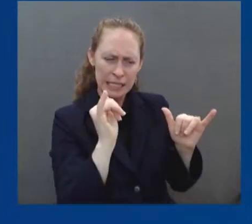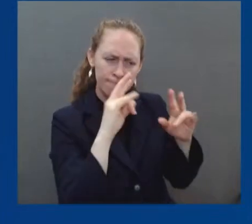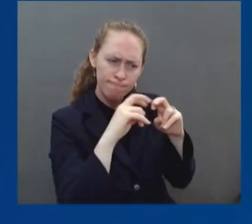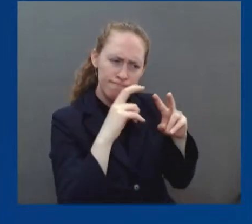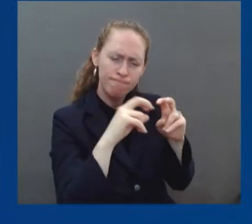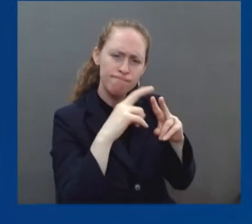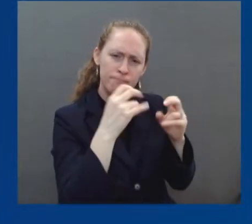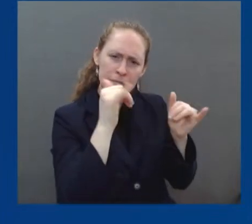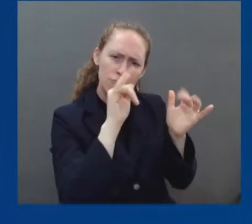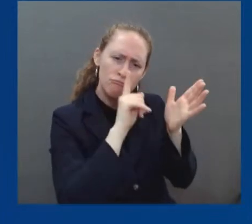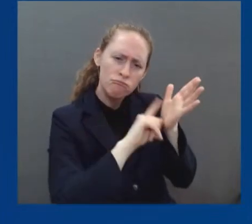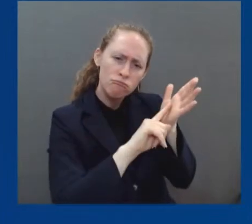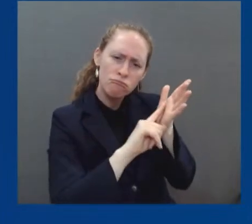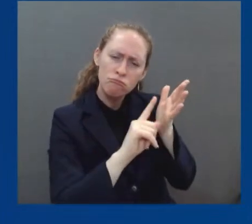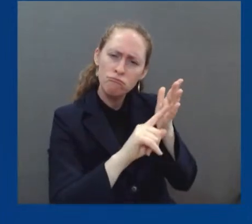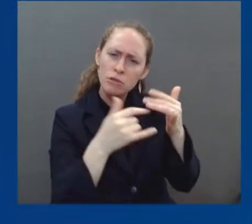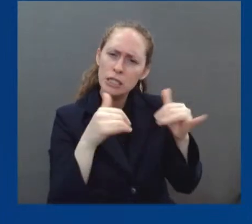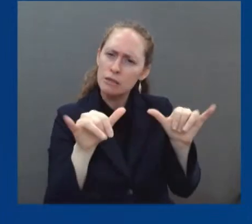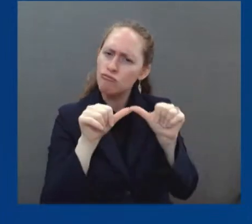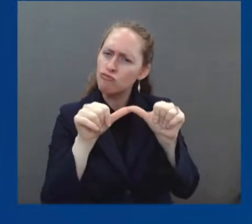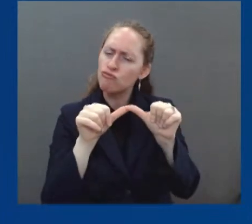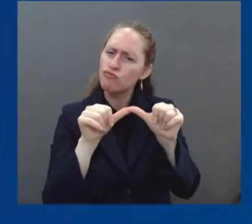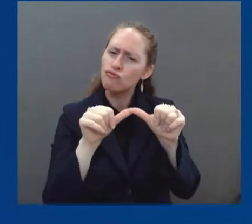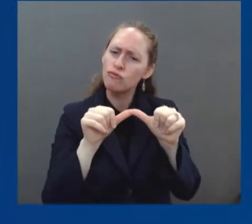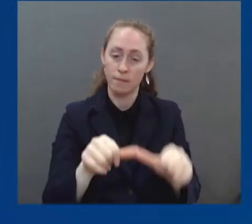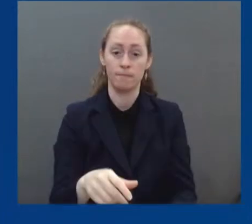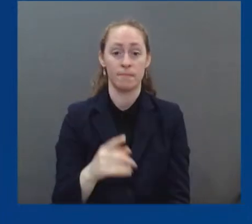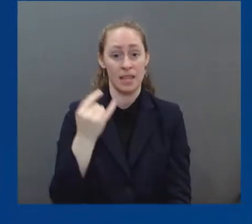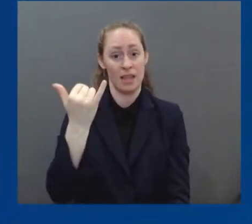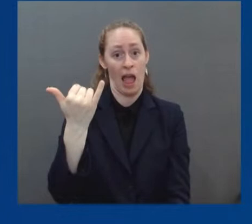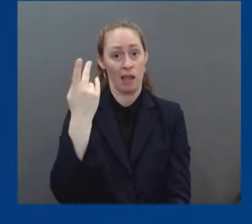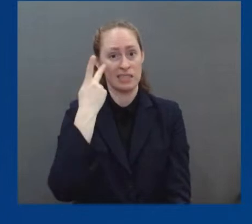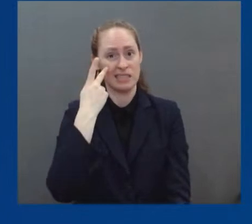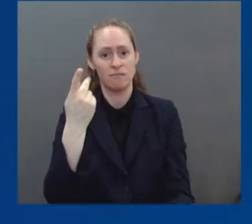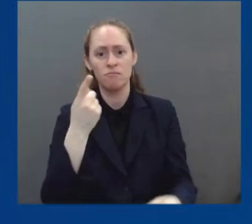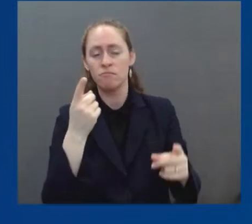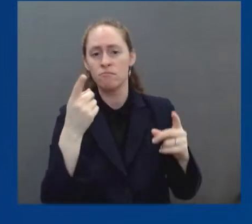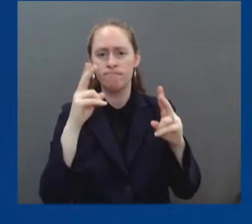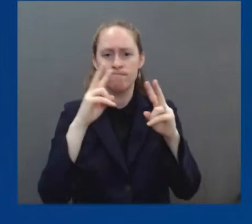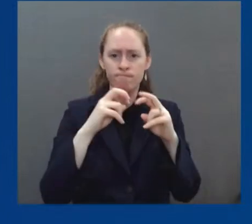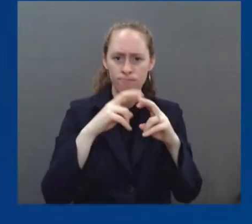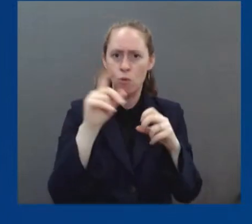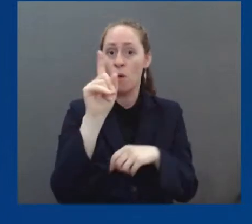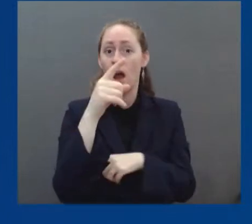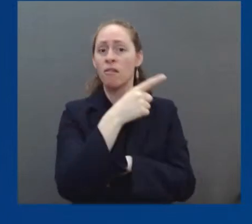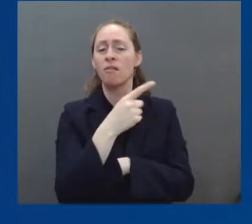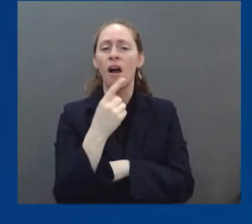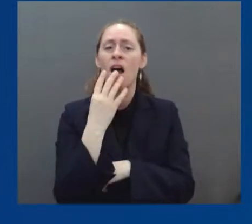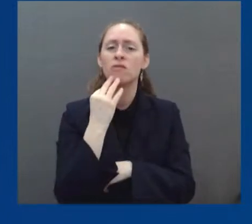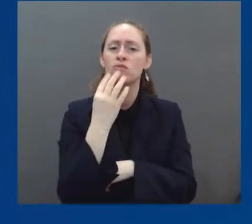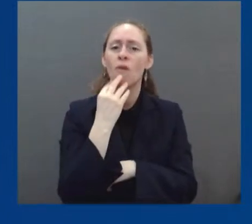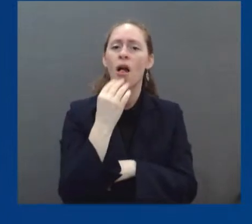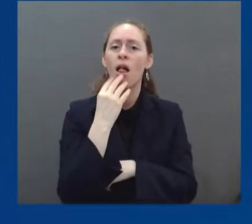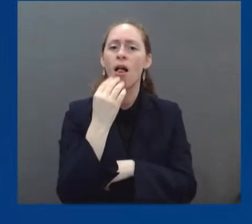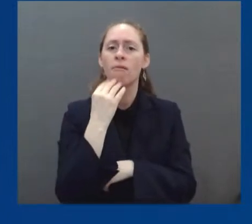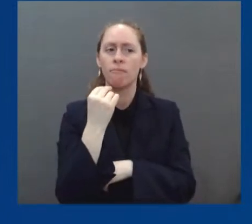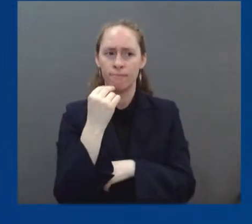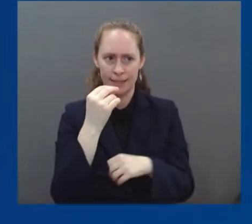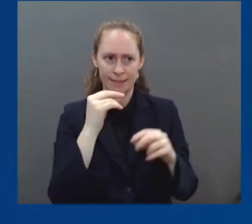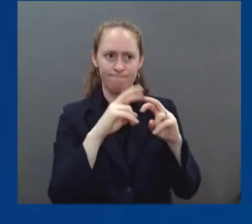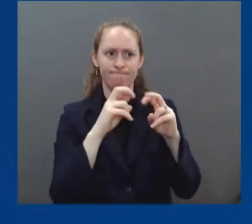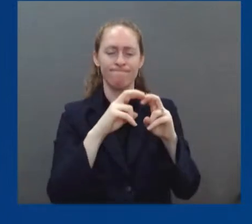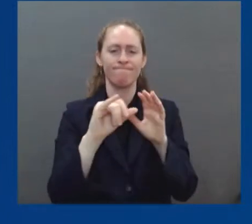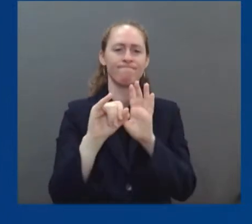the Israeli studies. There are a few of them that are really quite telling. One from Bar-On, looking at more than 1 million